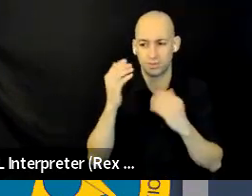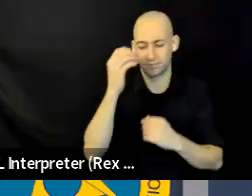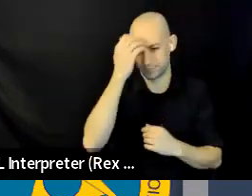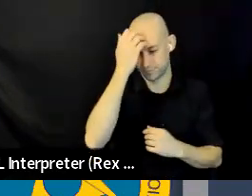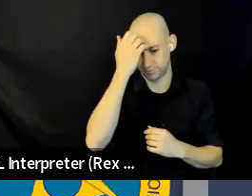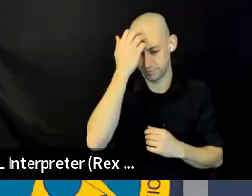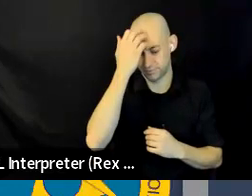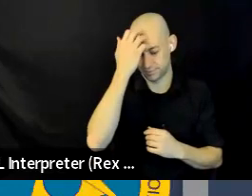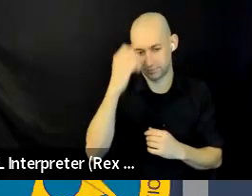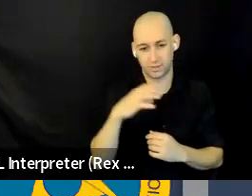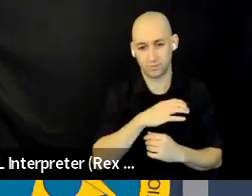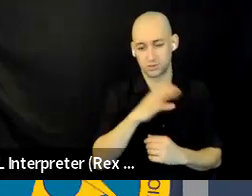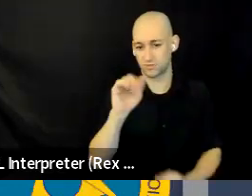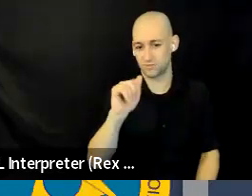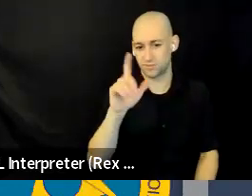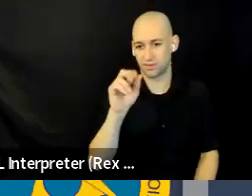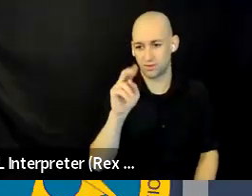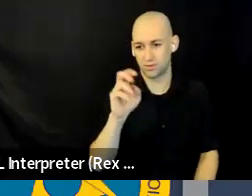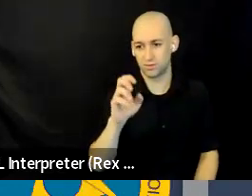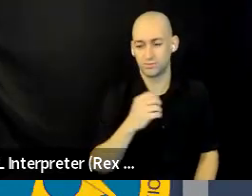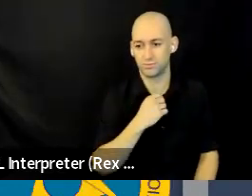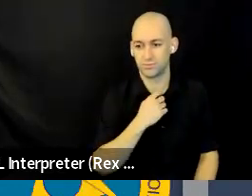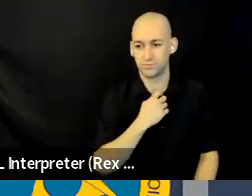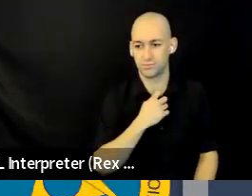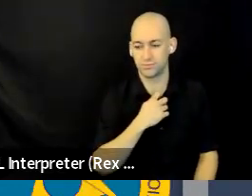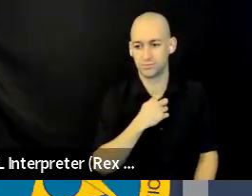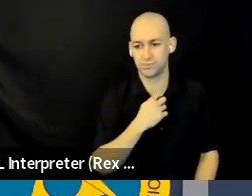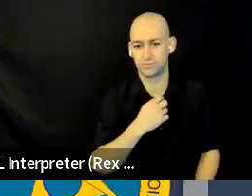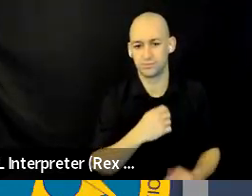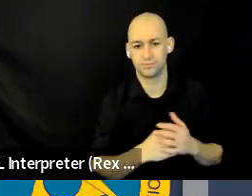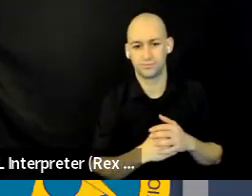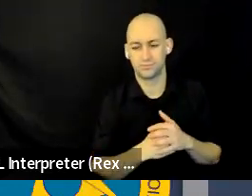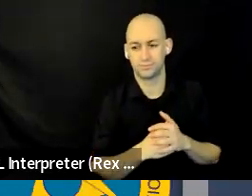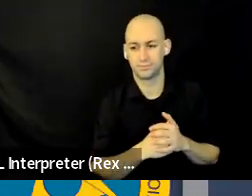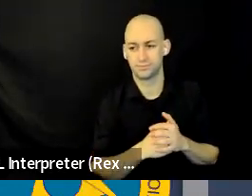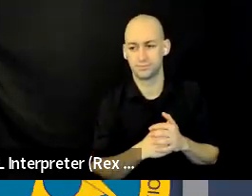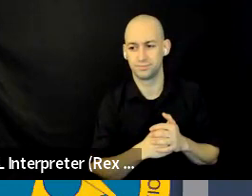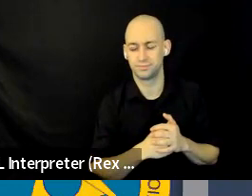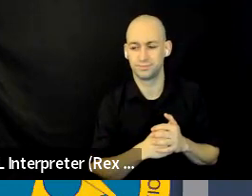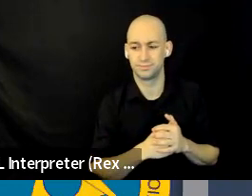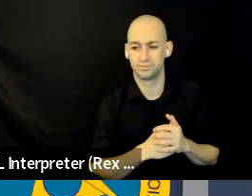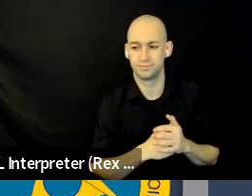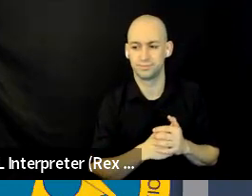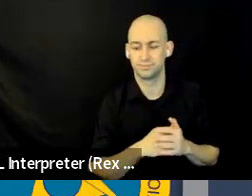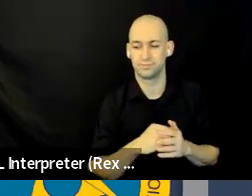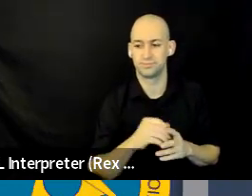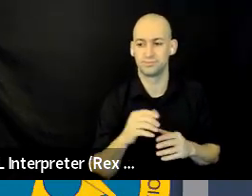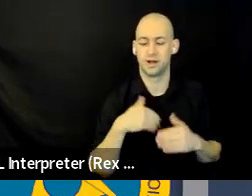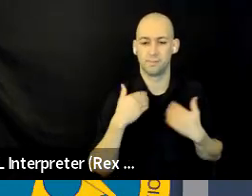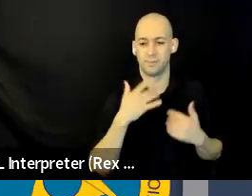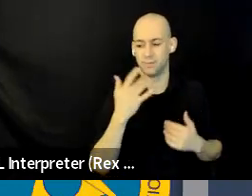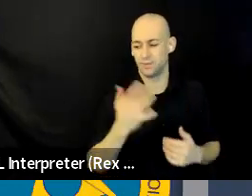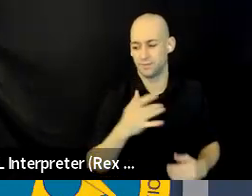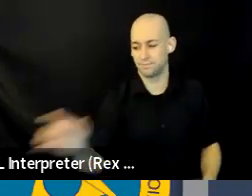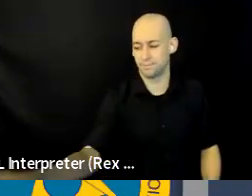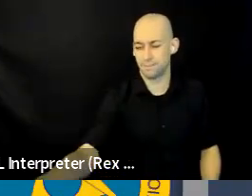Commissioner Falcone. Thank you, Madam Chair. And thank you, Francis, by the way. Happy birthday. Happy birthday.